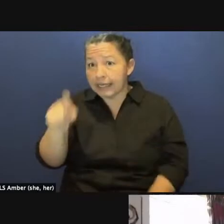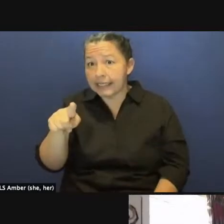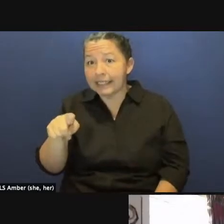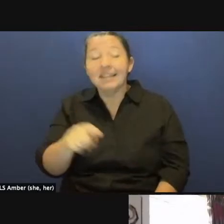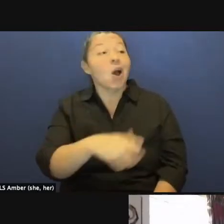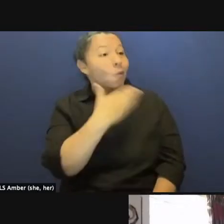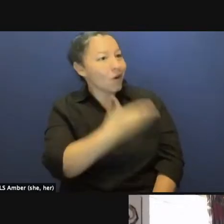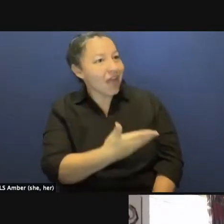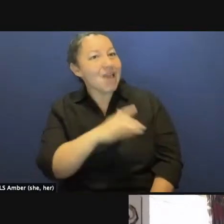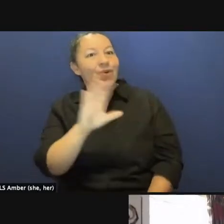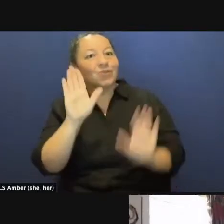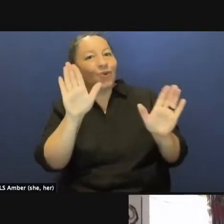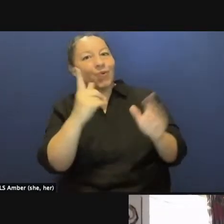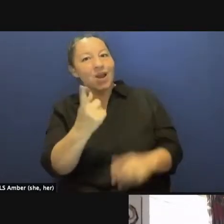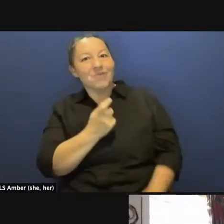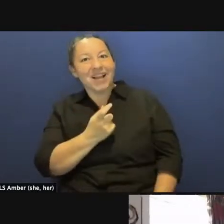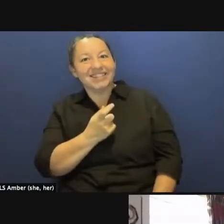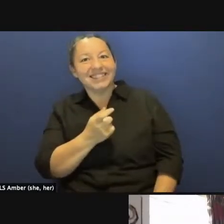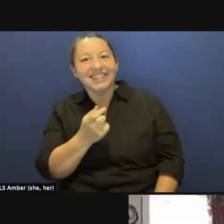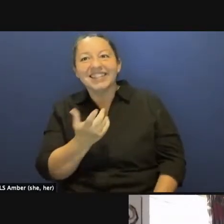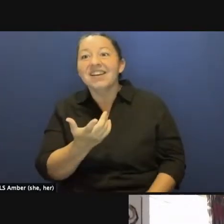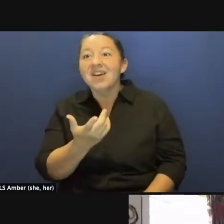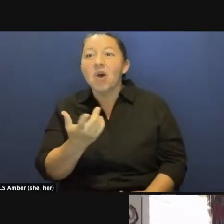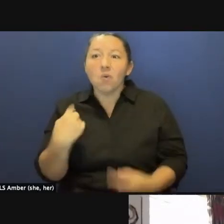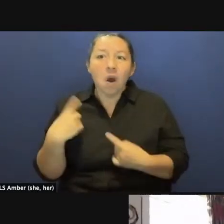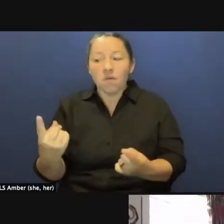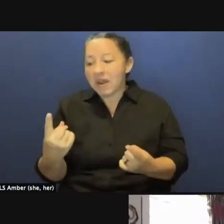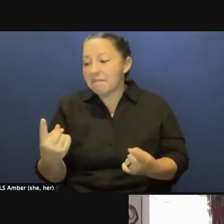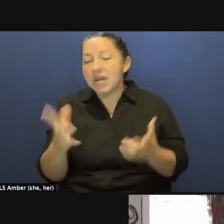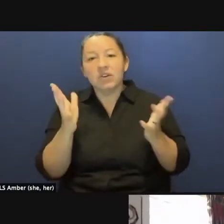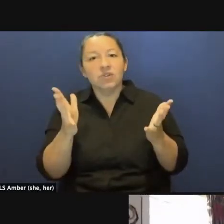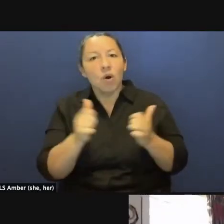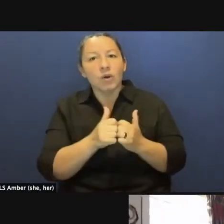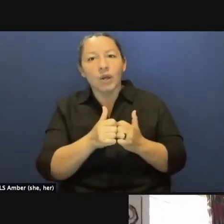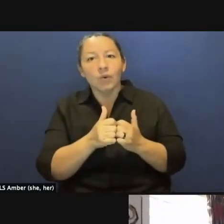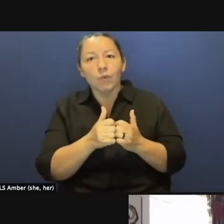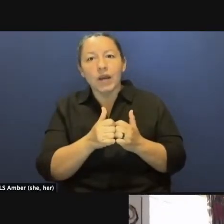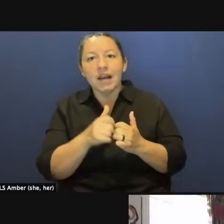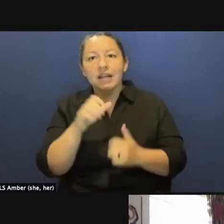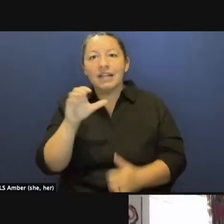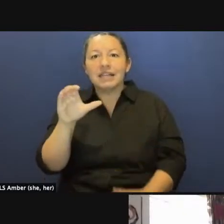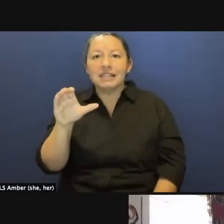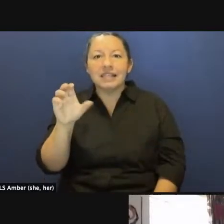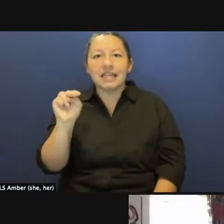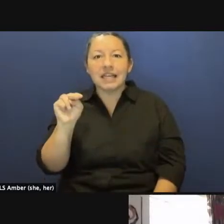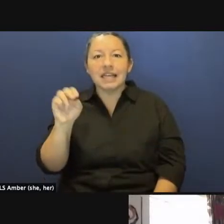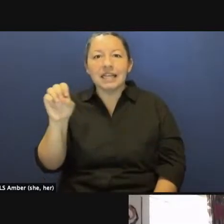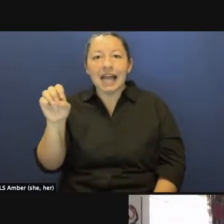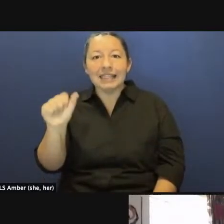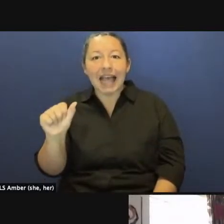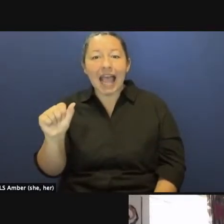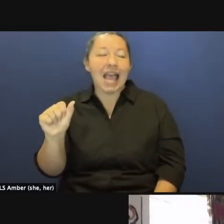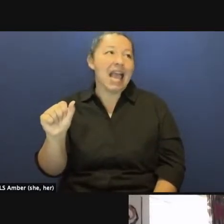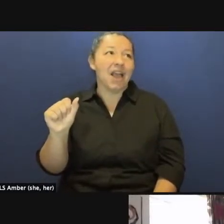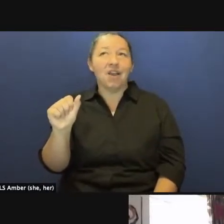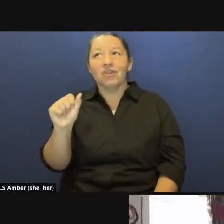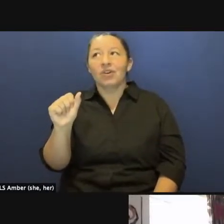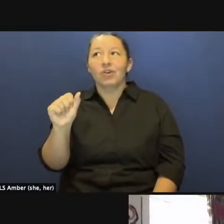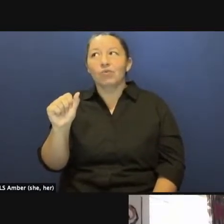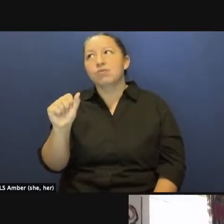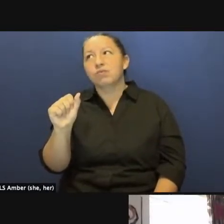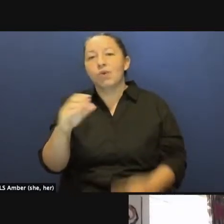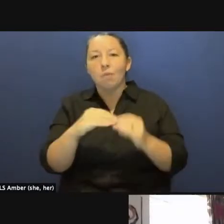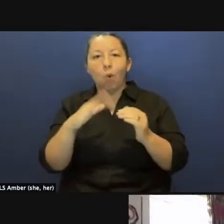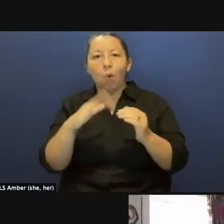great question. So I guess we've been talking to CNSA for more than